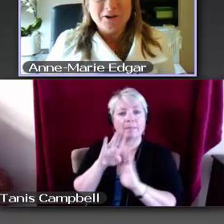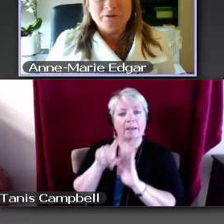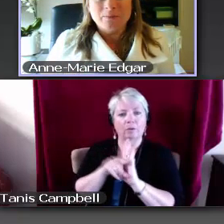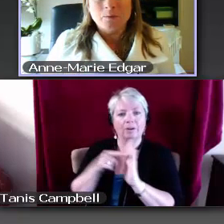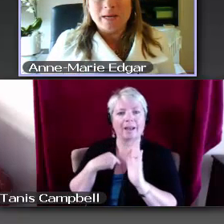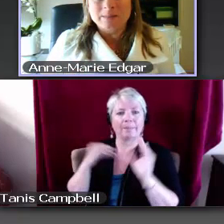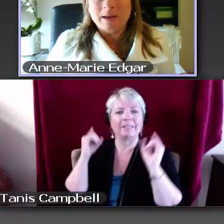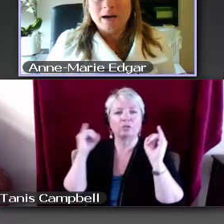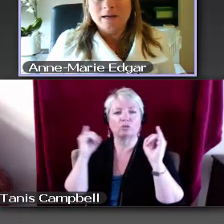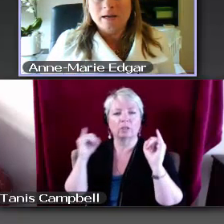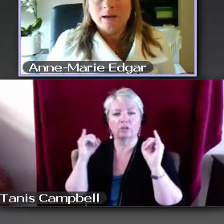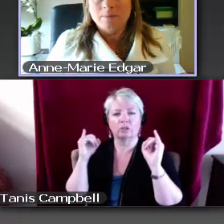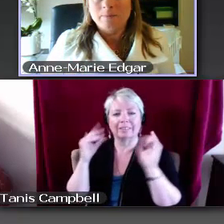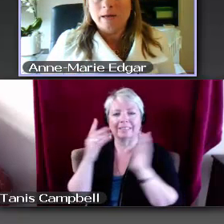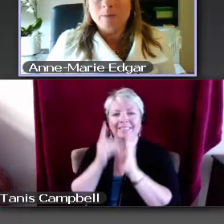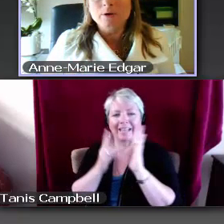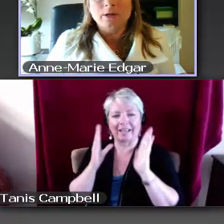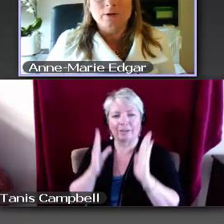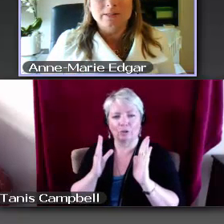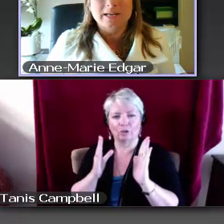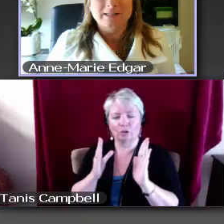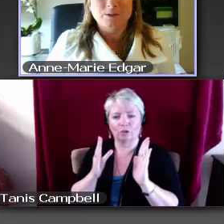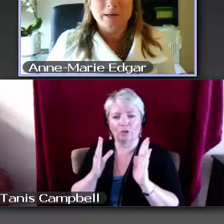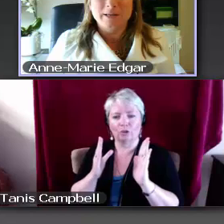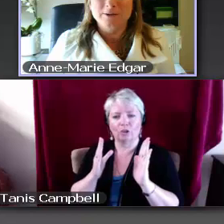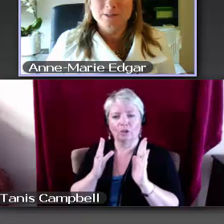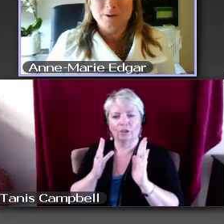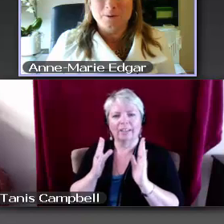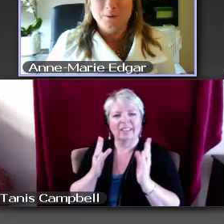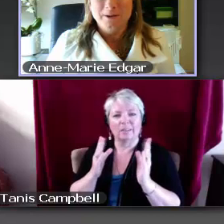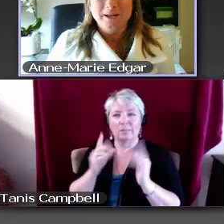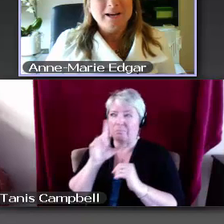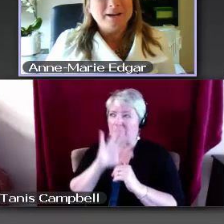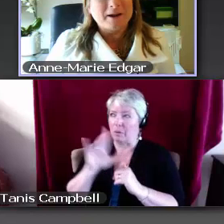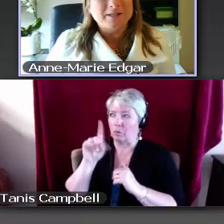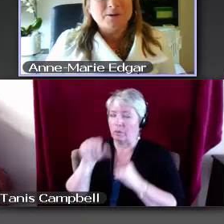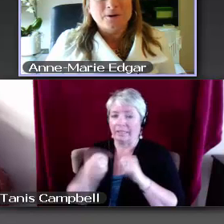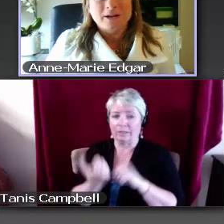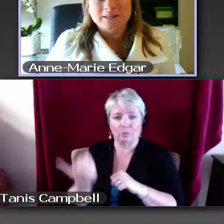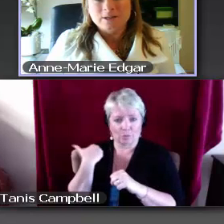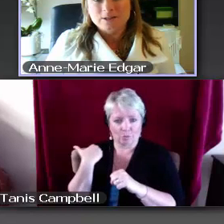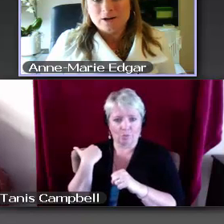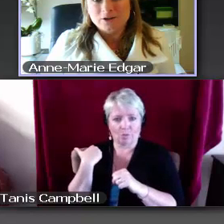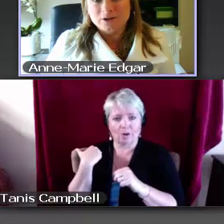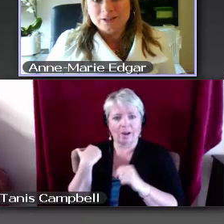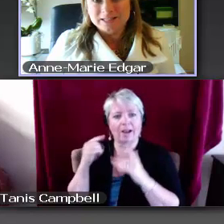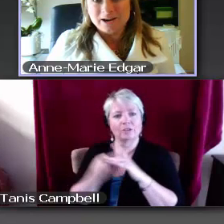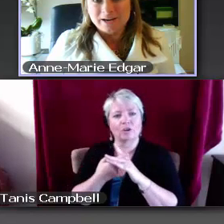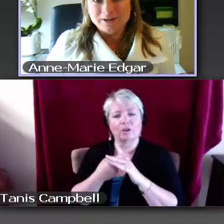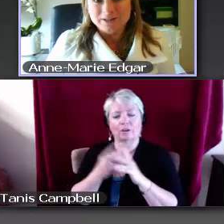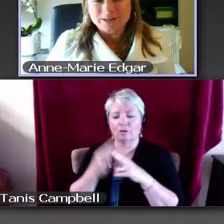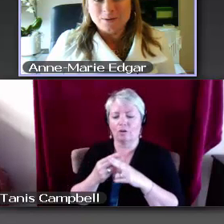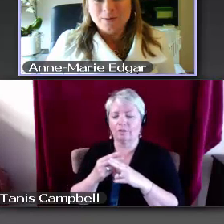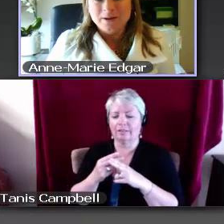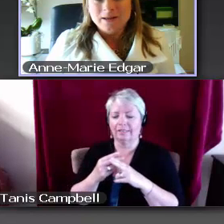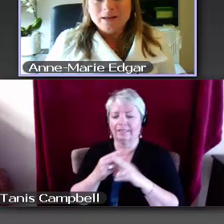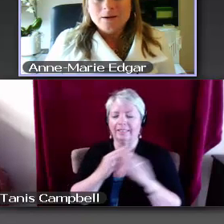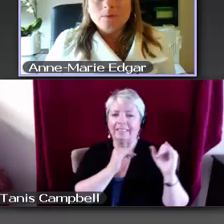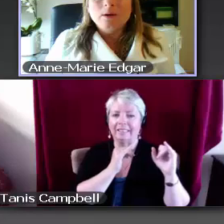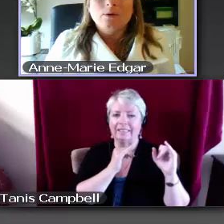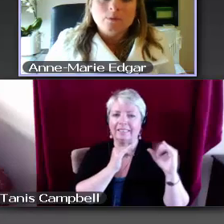designer from a ways back. A number of years, I guess 20 years ago, I started as an instructional designer.